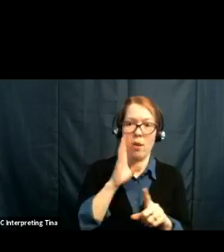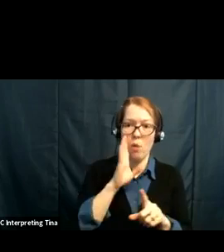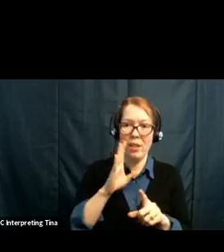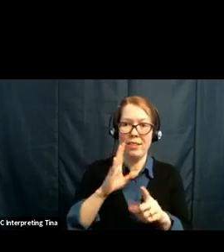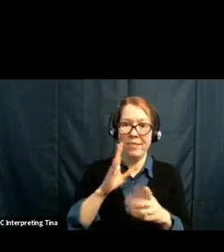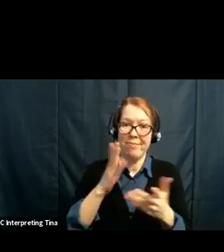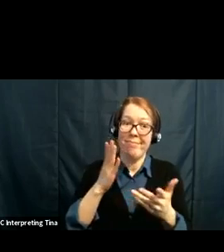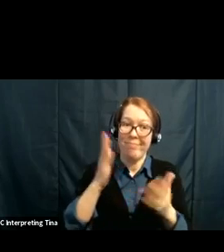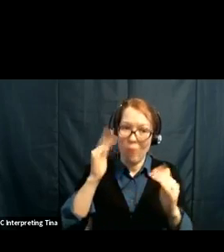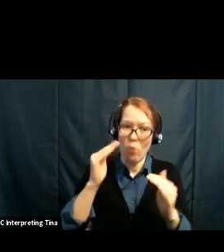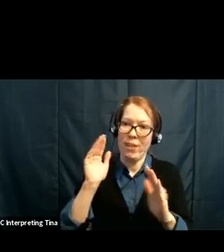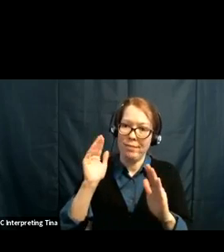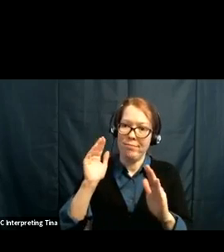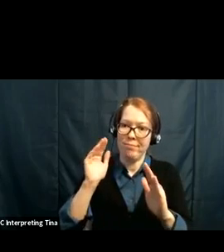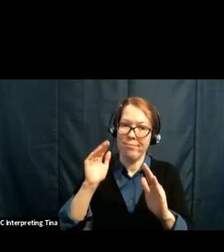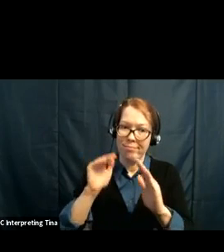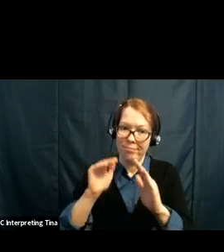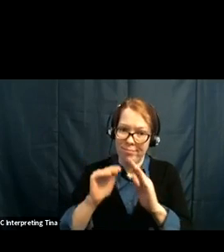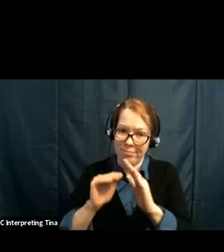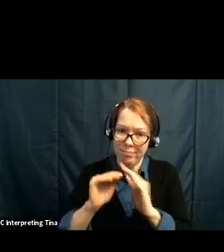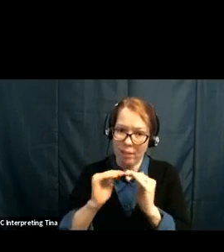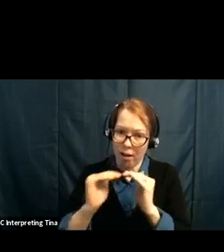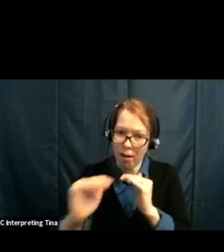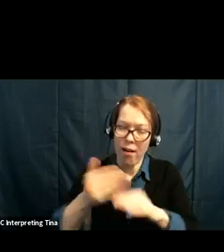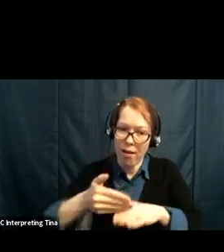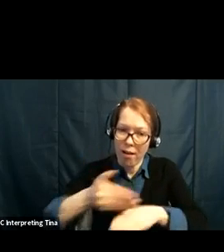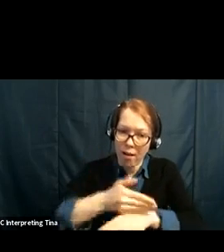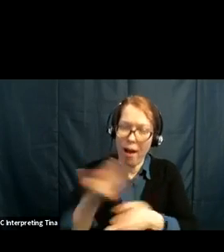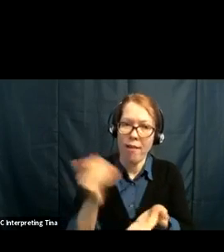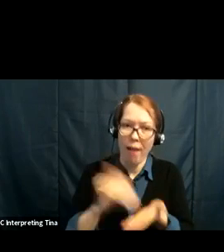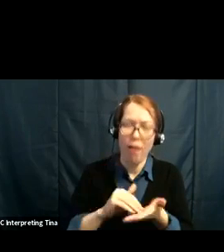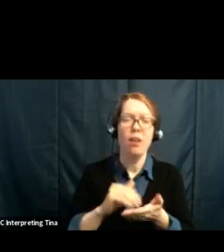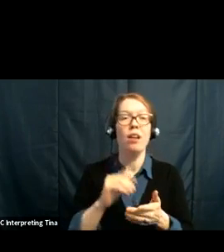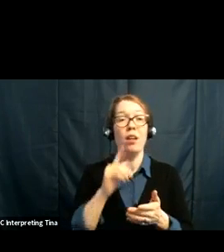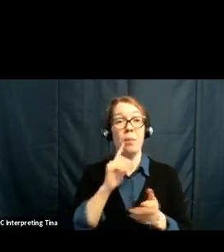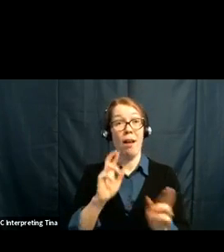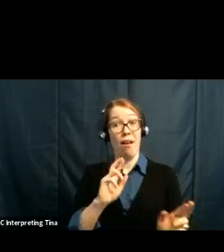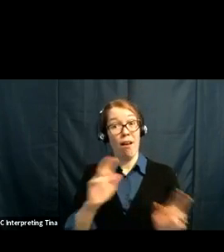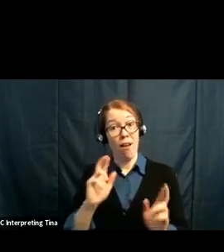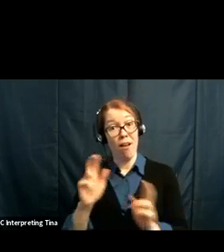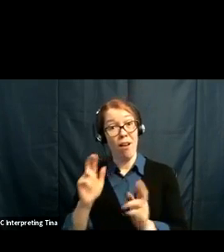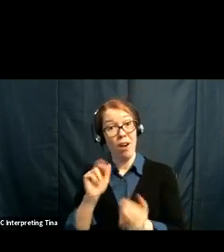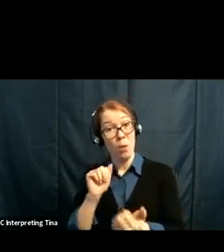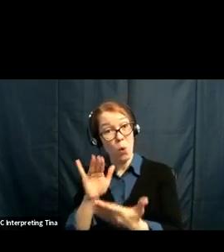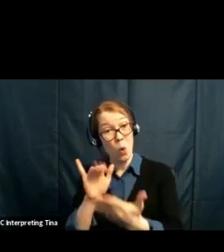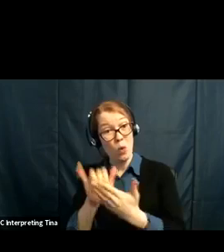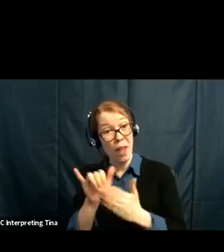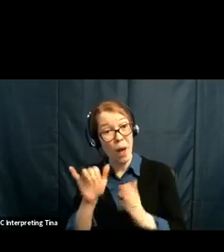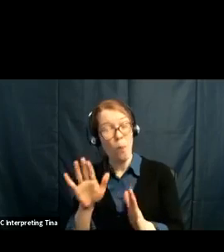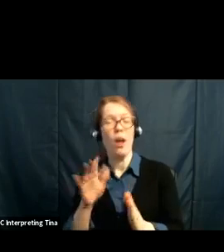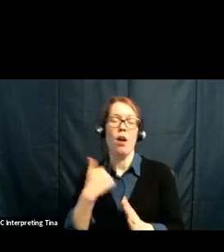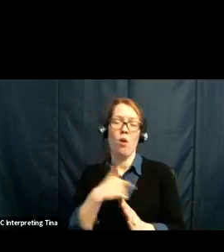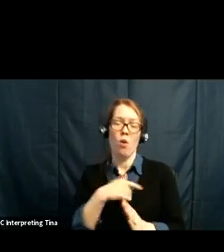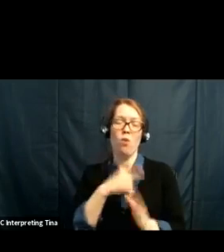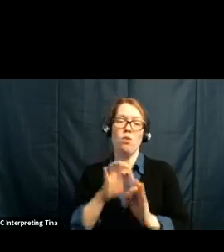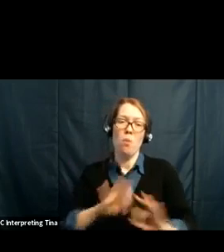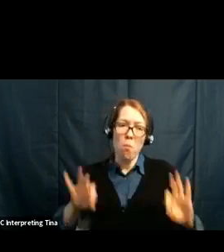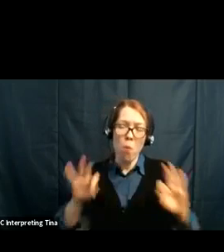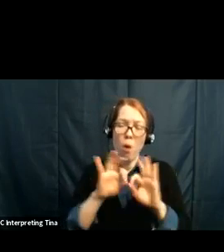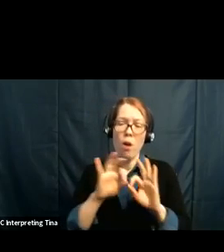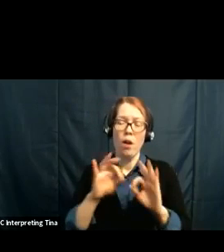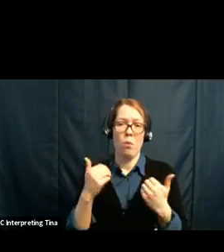from a supply and a readiness approach. We just need to make sure that we have the